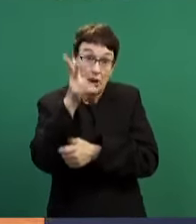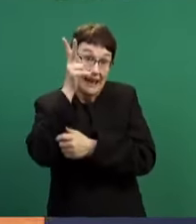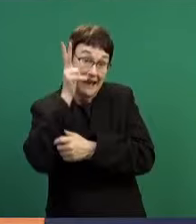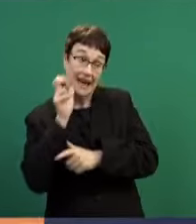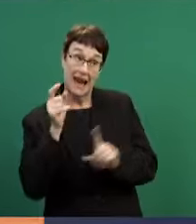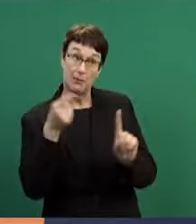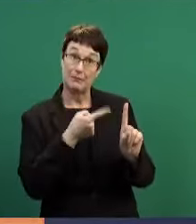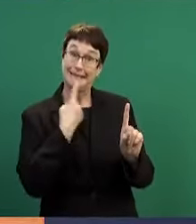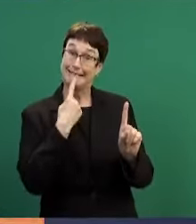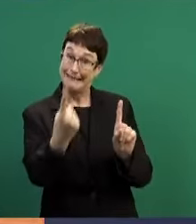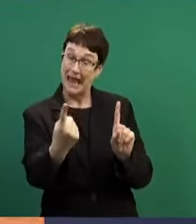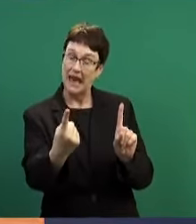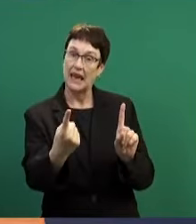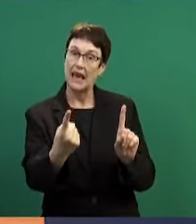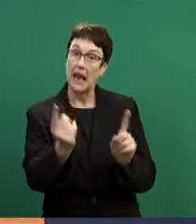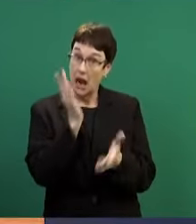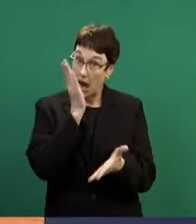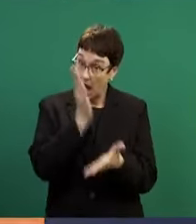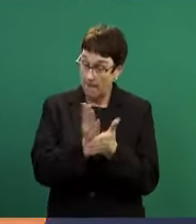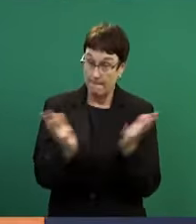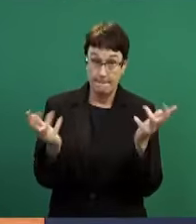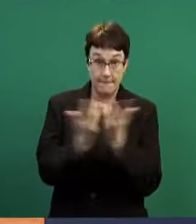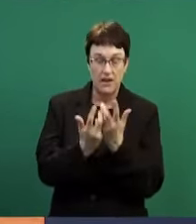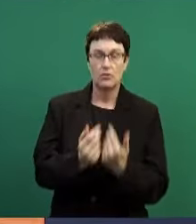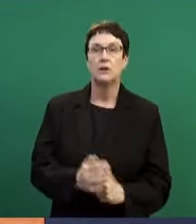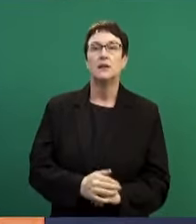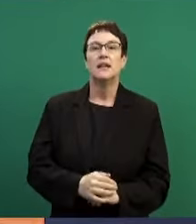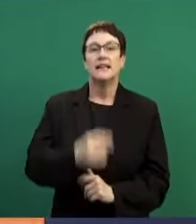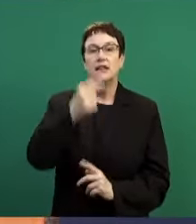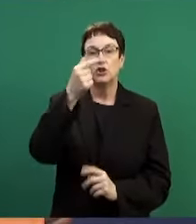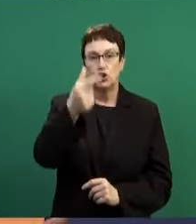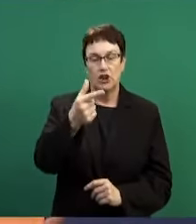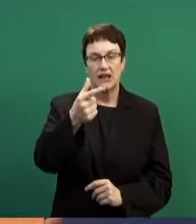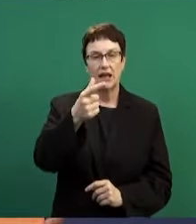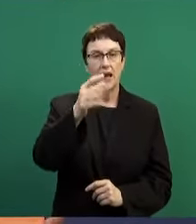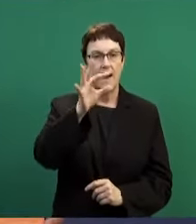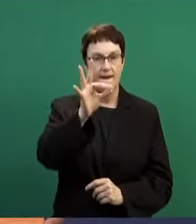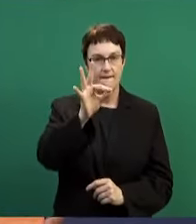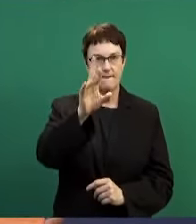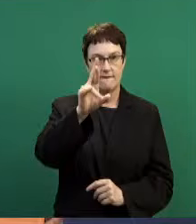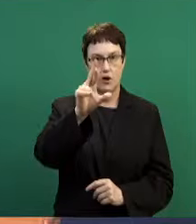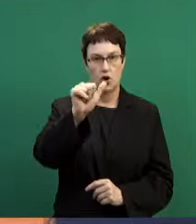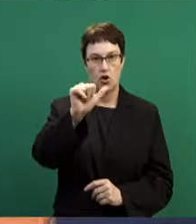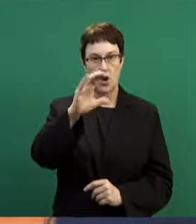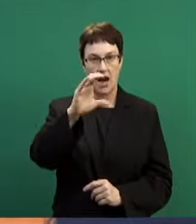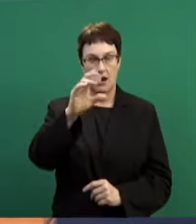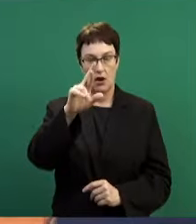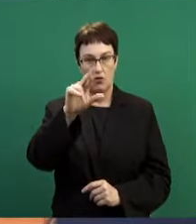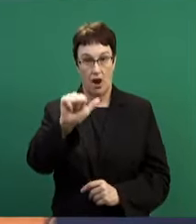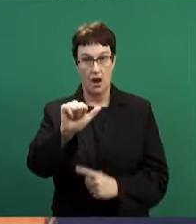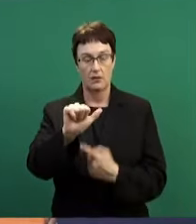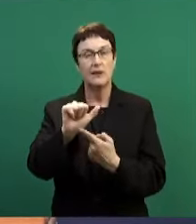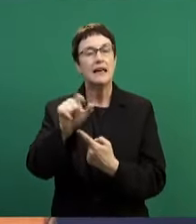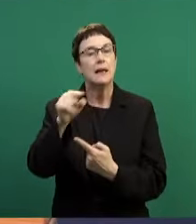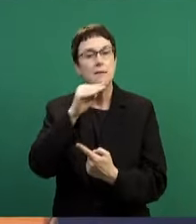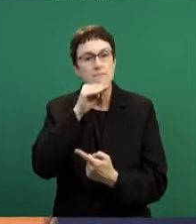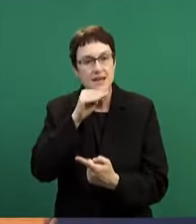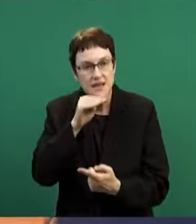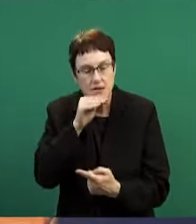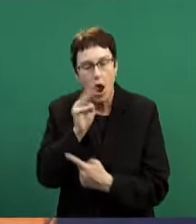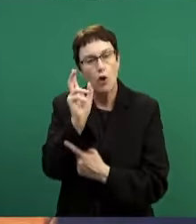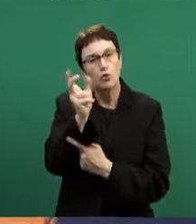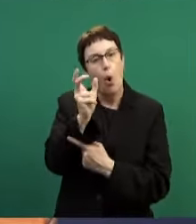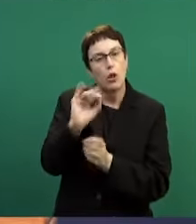Jifekra, the Gold and Foreign Exchange Contingency Reserve Account, is a consolidation